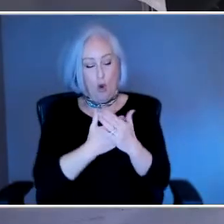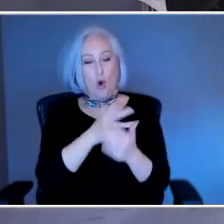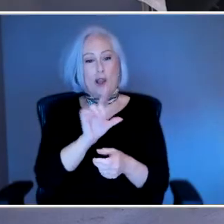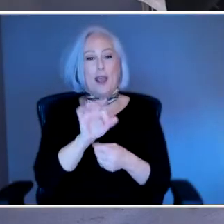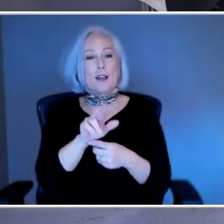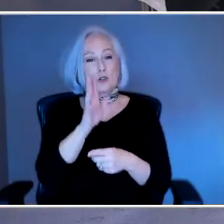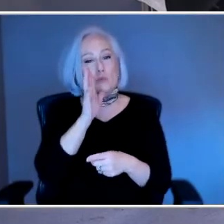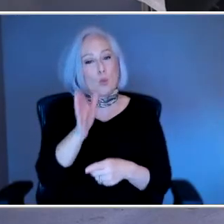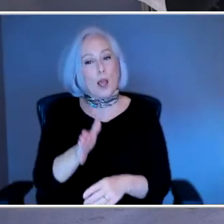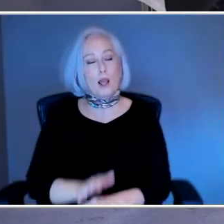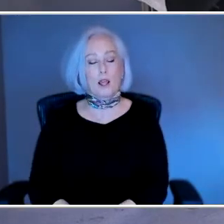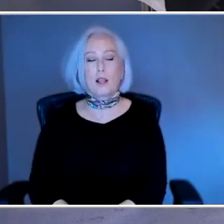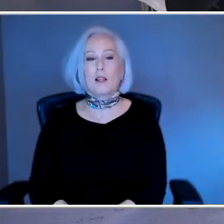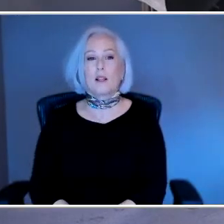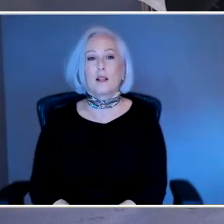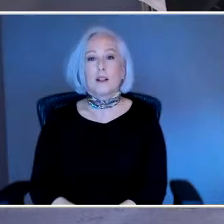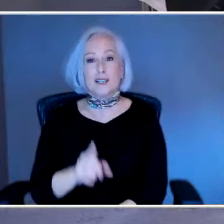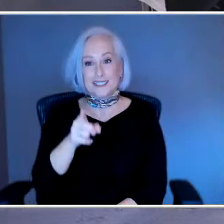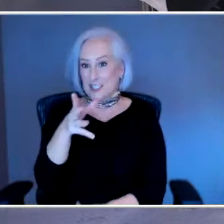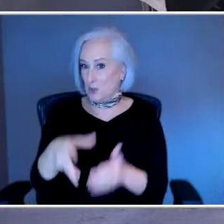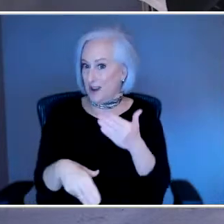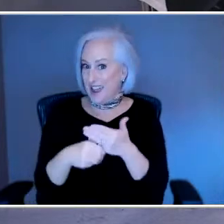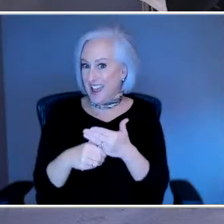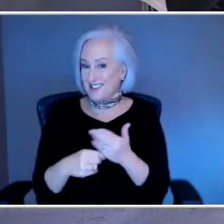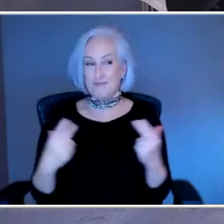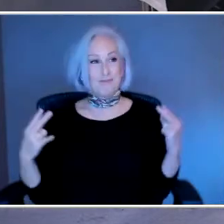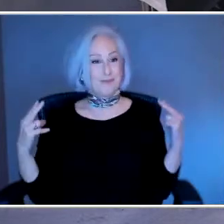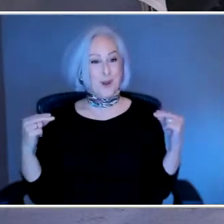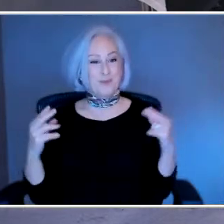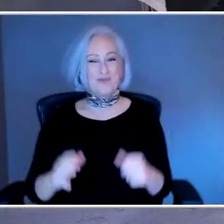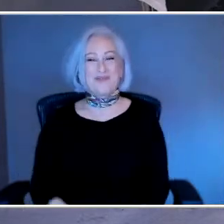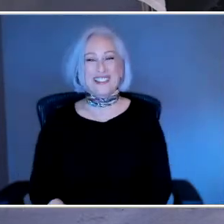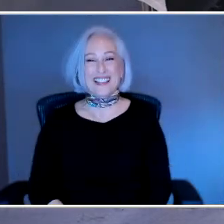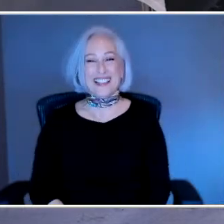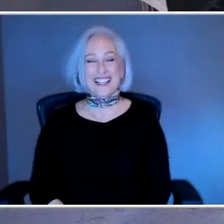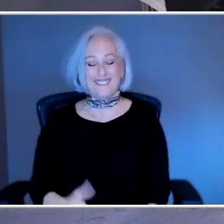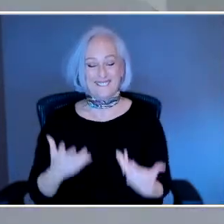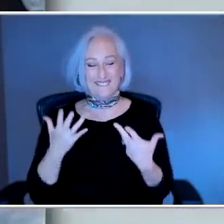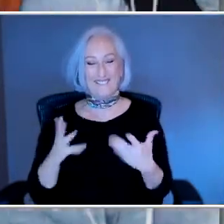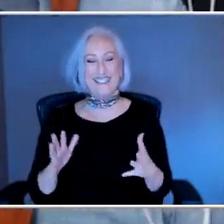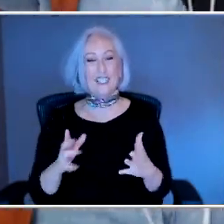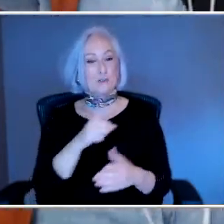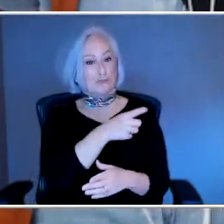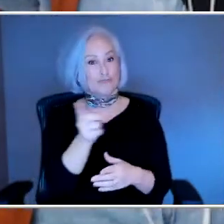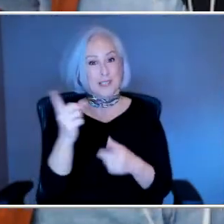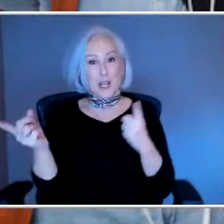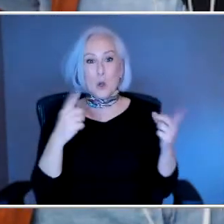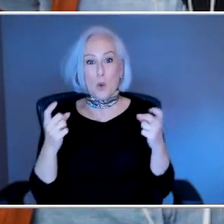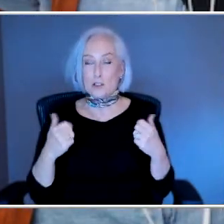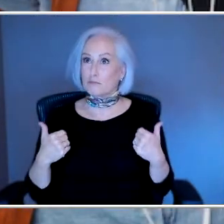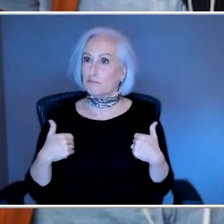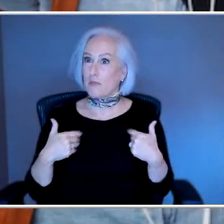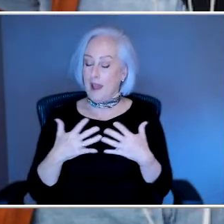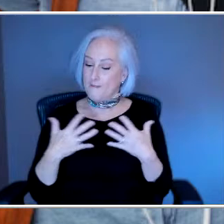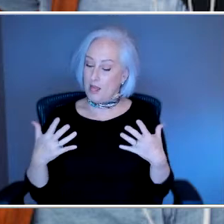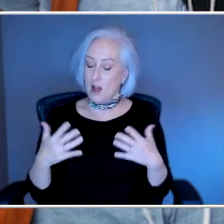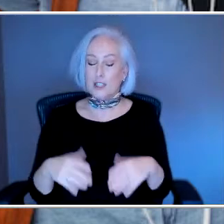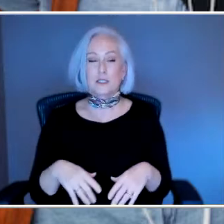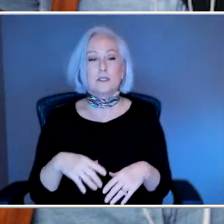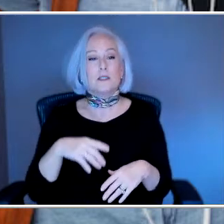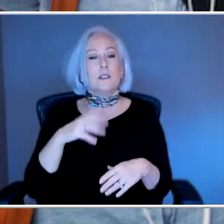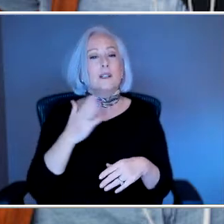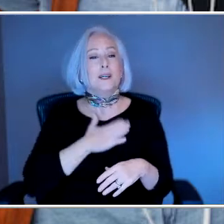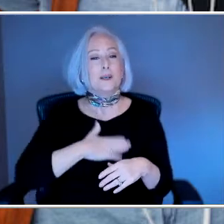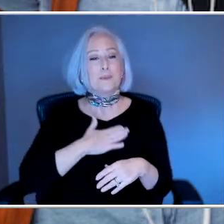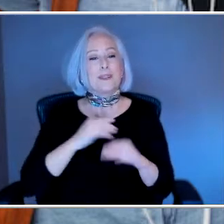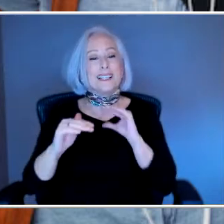anything to add? No. Okay, no, she's got us covered. So if you have questions, I know I have lots, but please use the chat on YouTube or Facebook. You